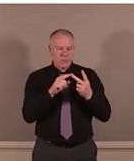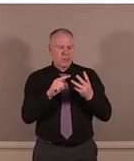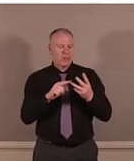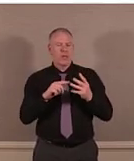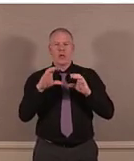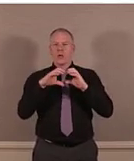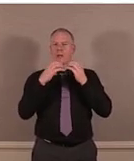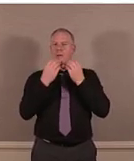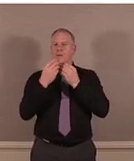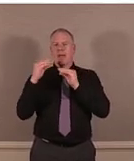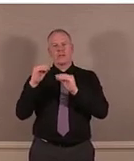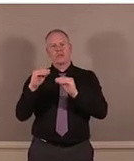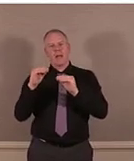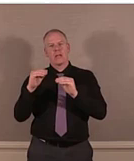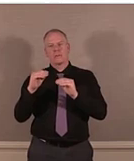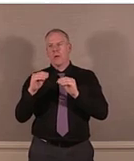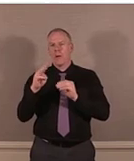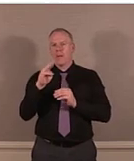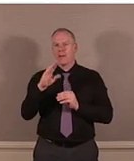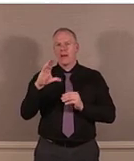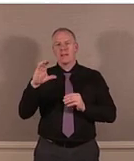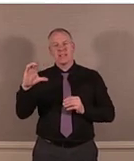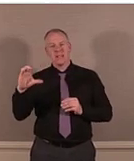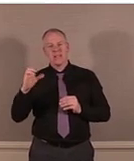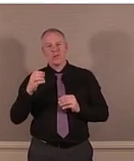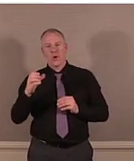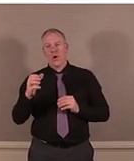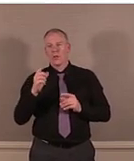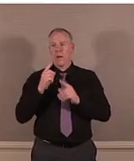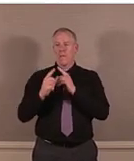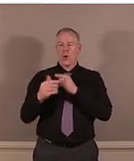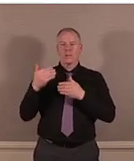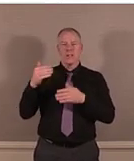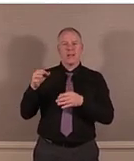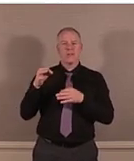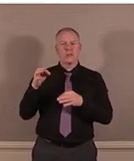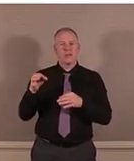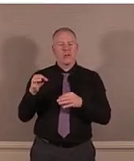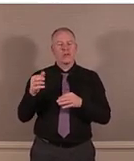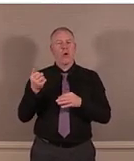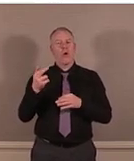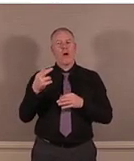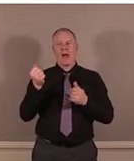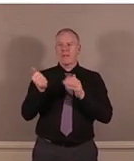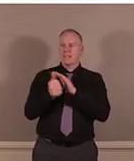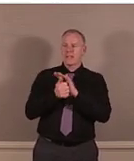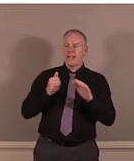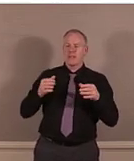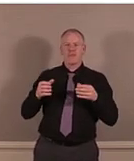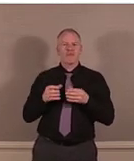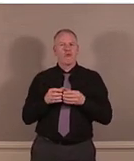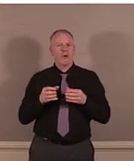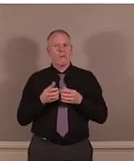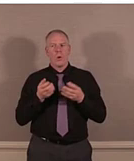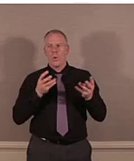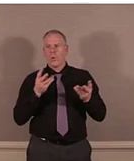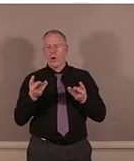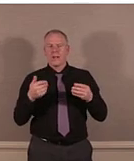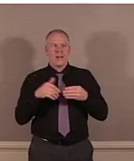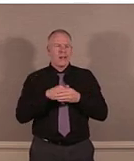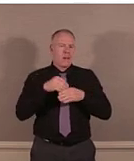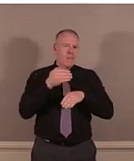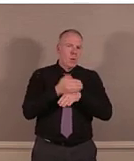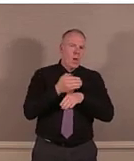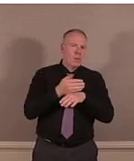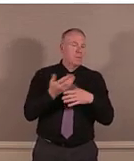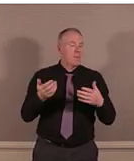or a post-leaving cert course, or you're in a particular skills cluster, or you're working in employment, whether